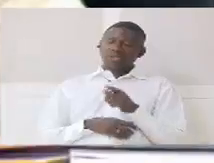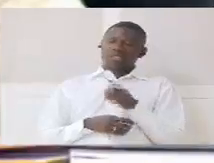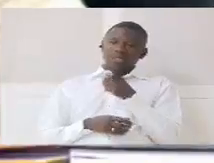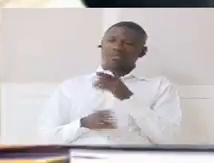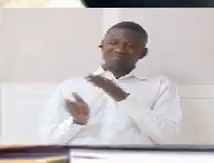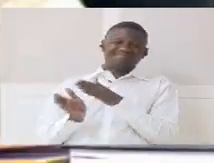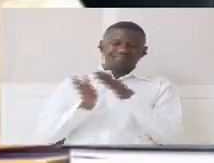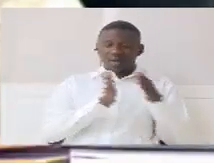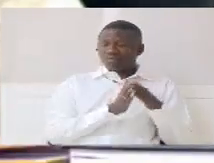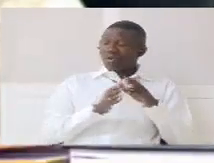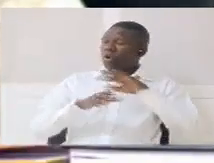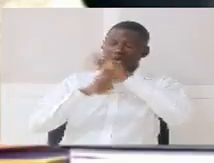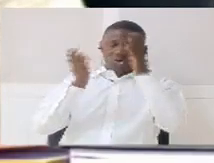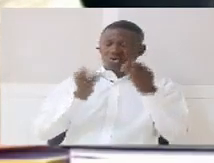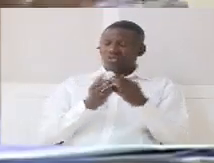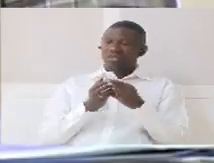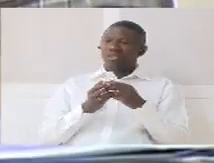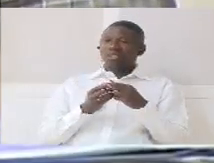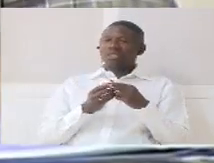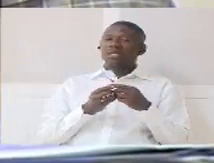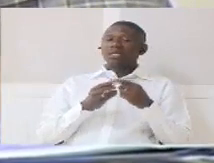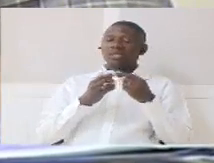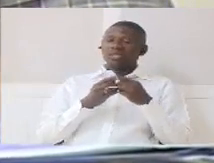the information that management had,